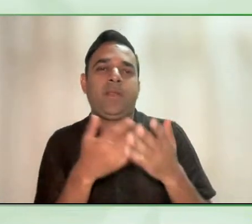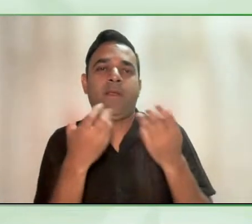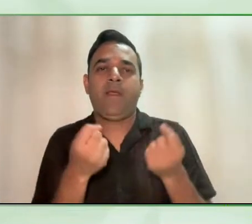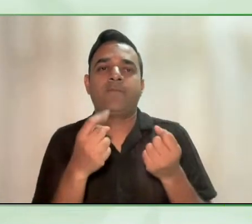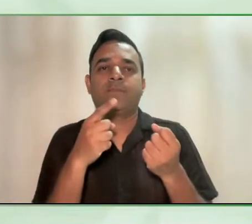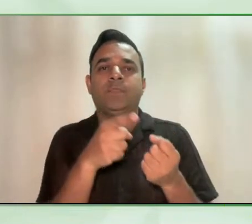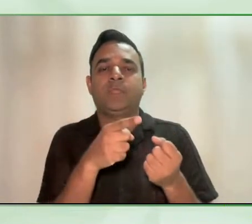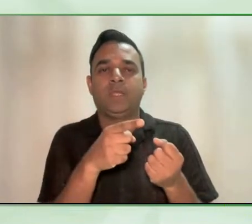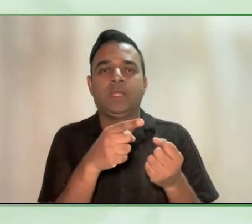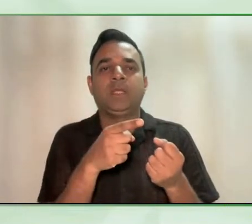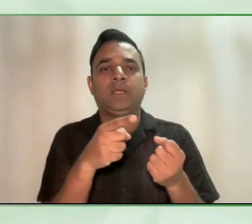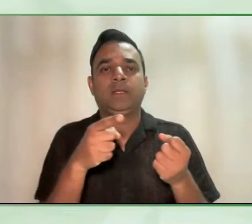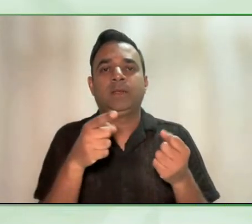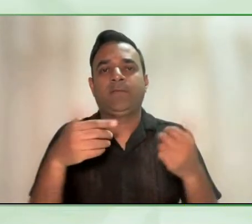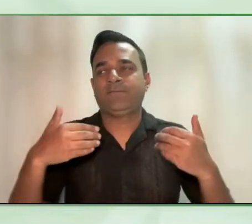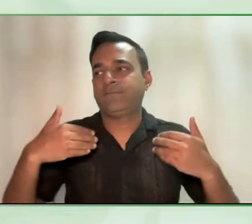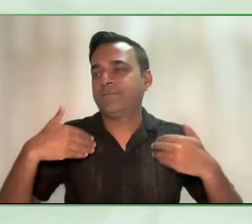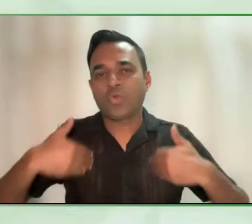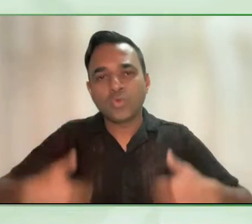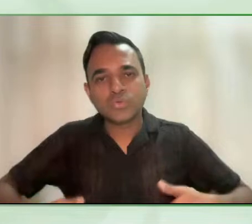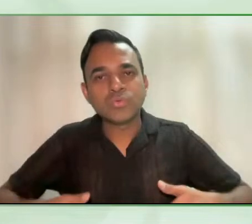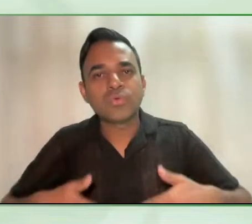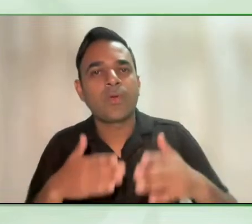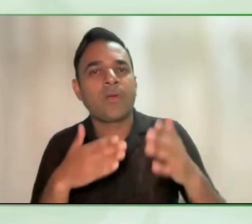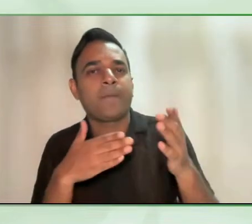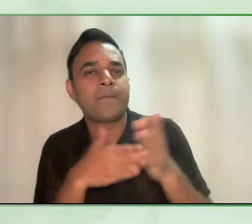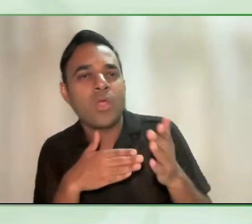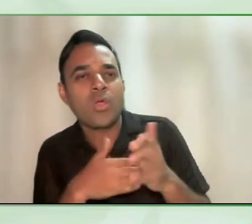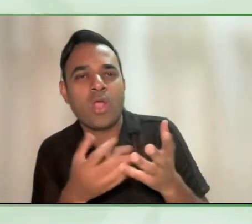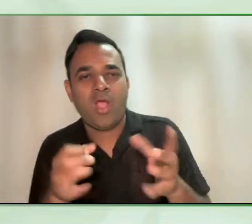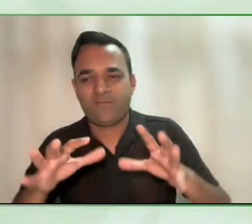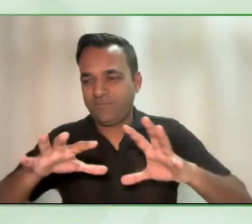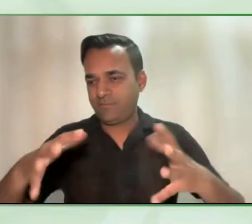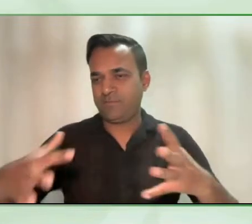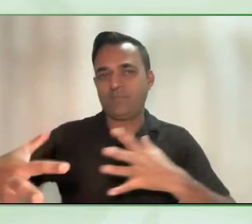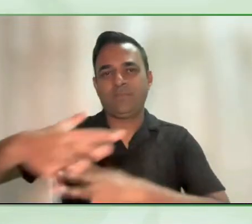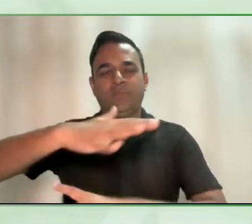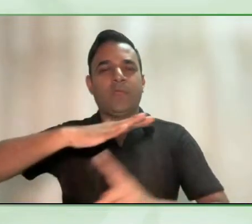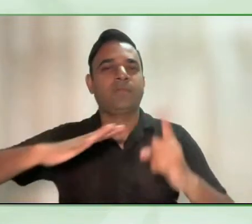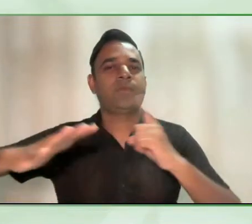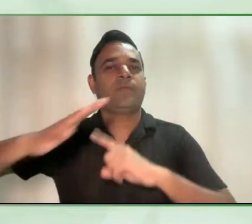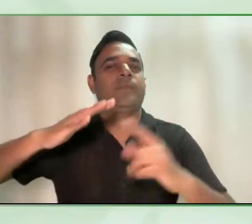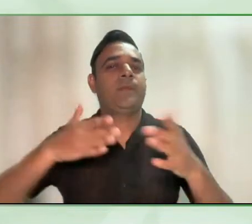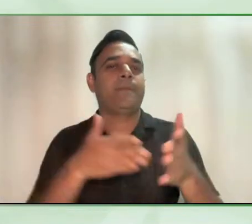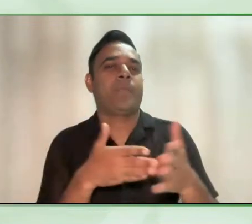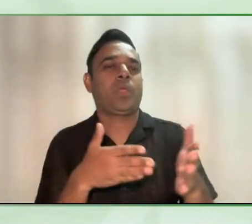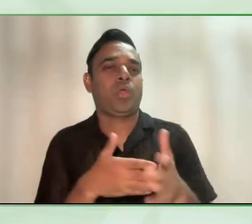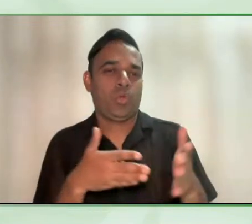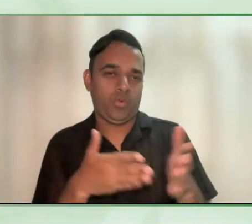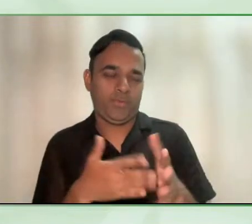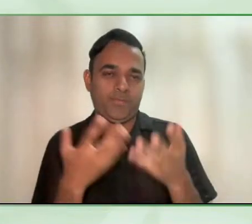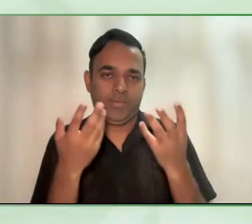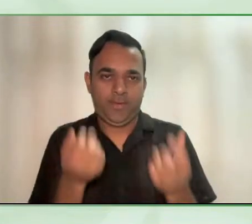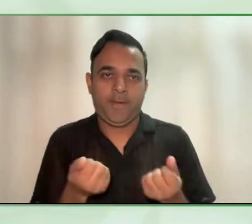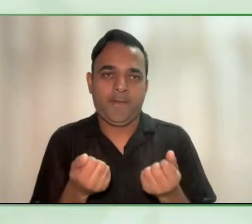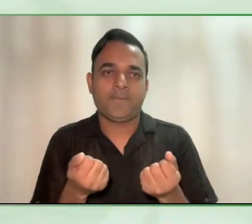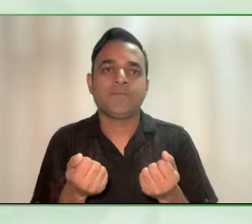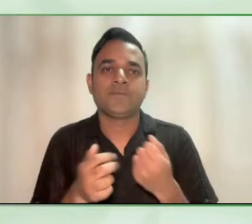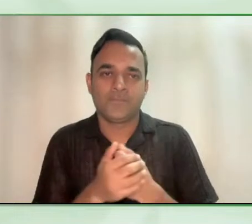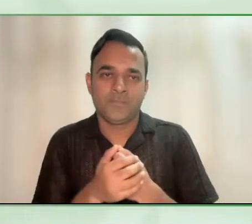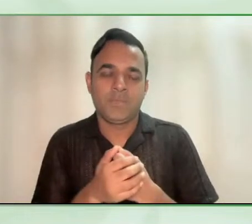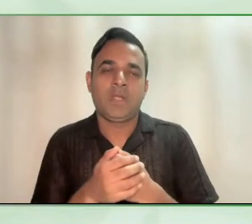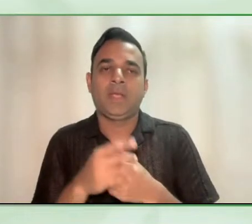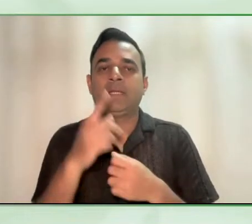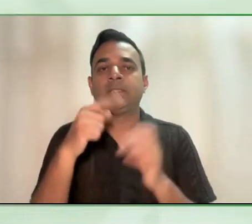attitudes. And now what we need to do is try and work with artists to really discover and find ways through those